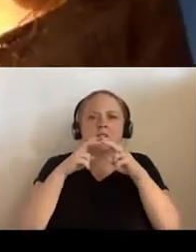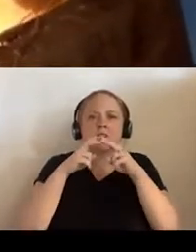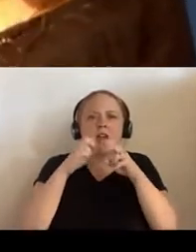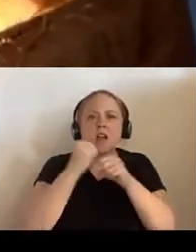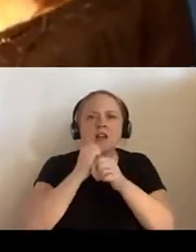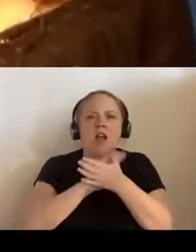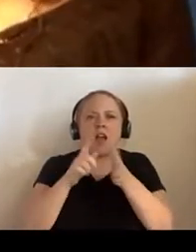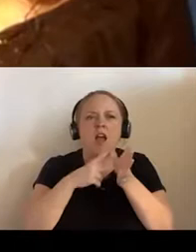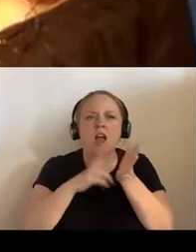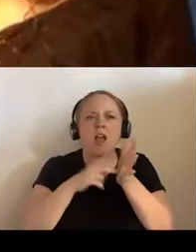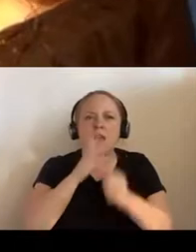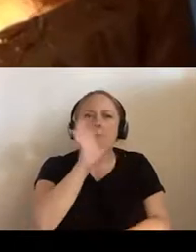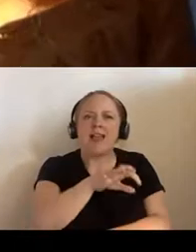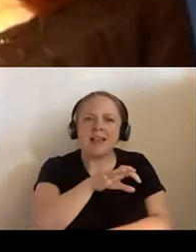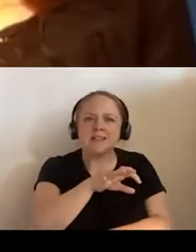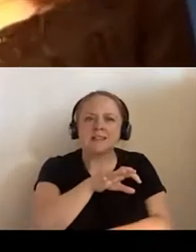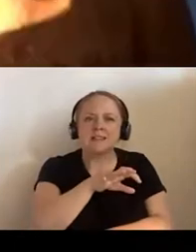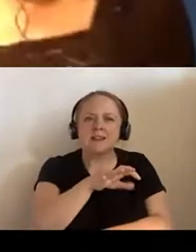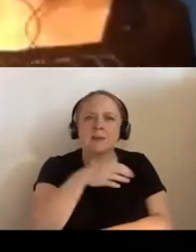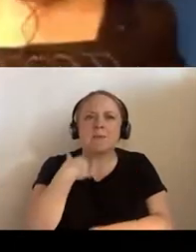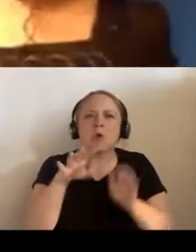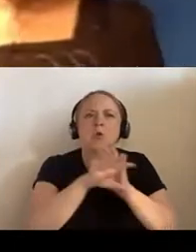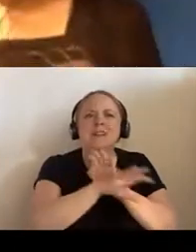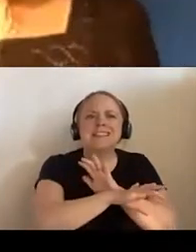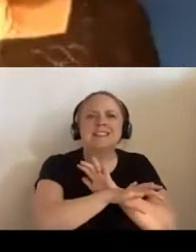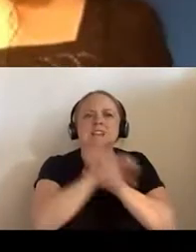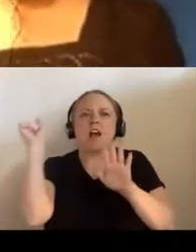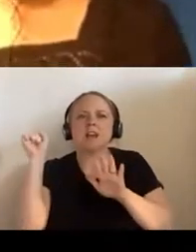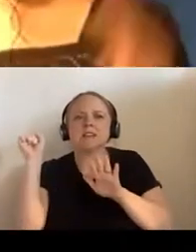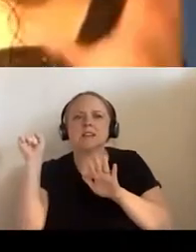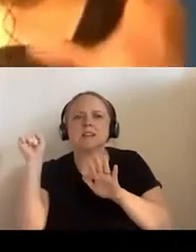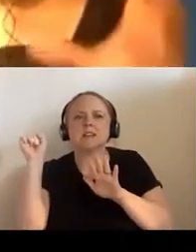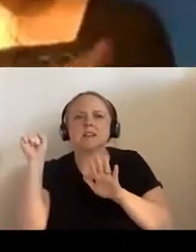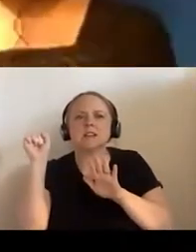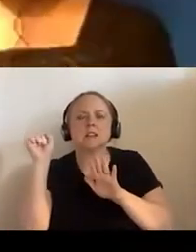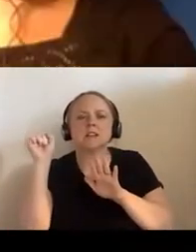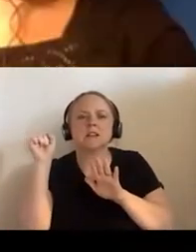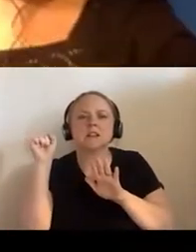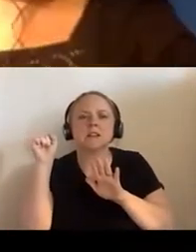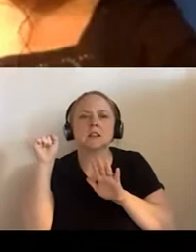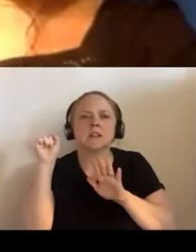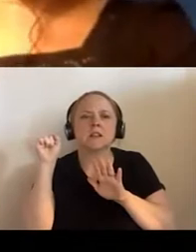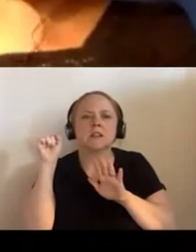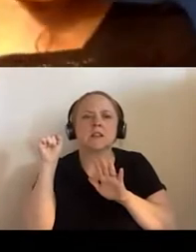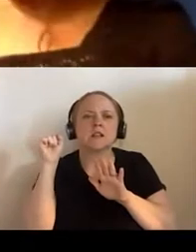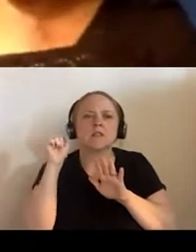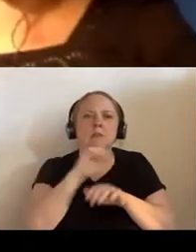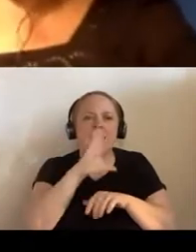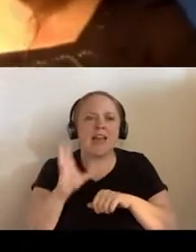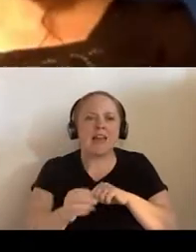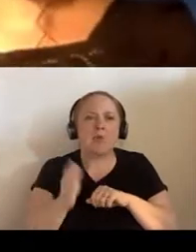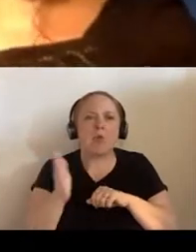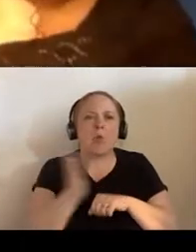where people who were abducted from the West Coast of Africa, but also further